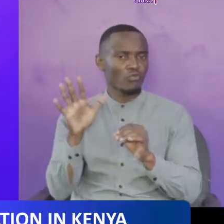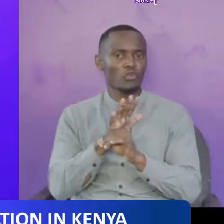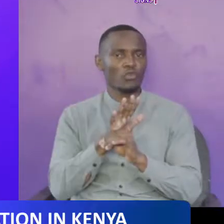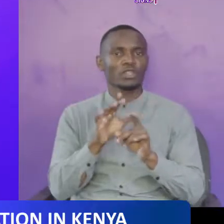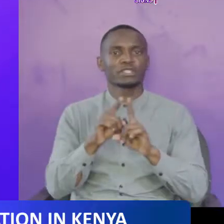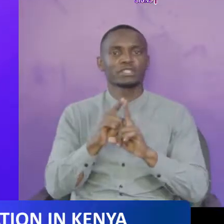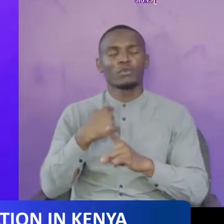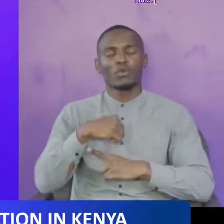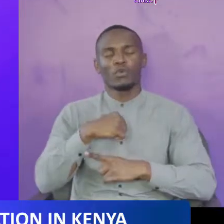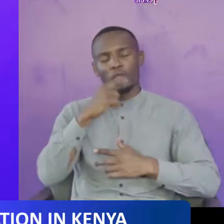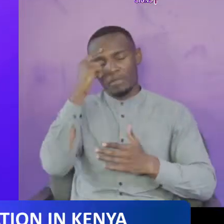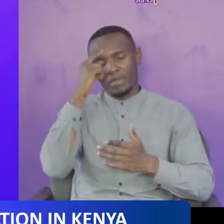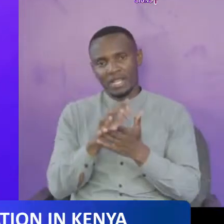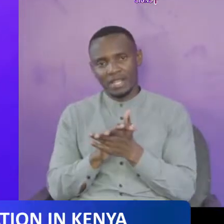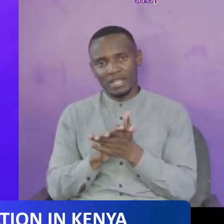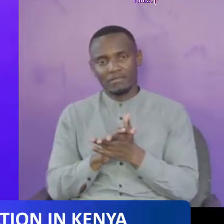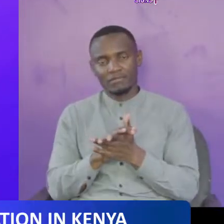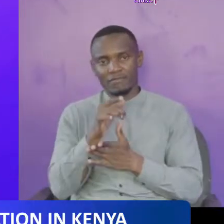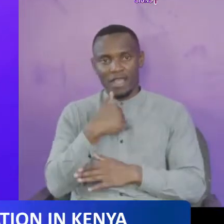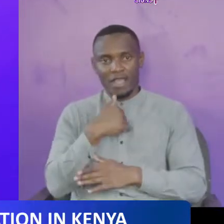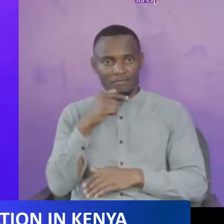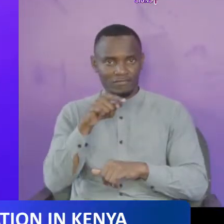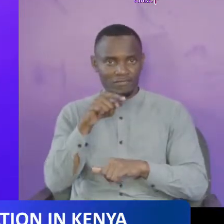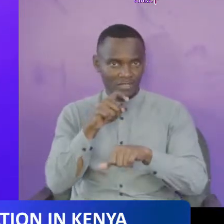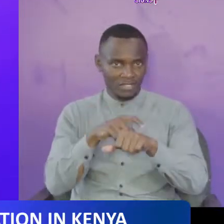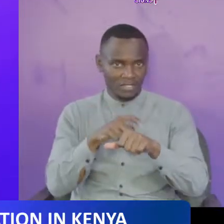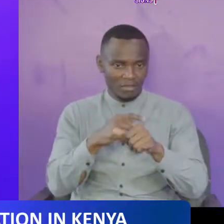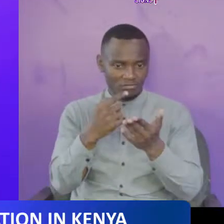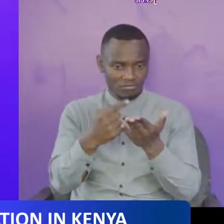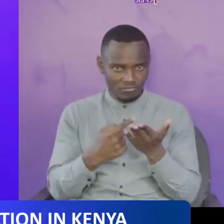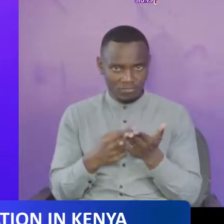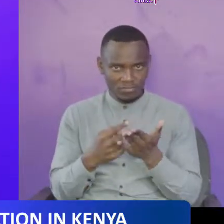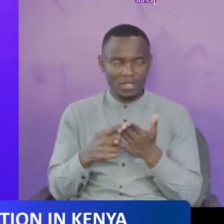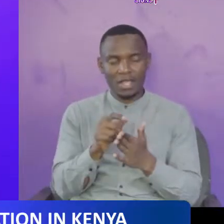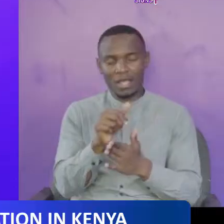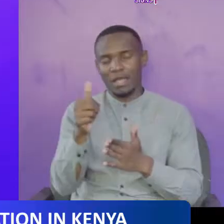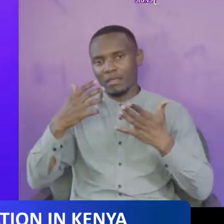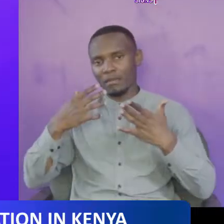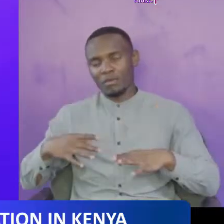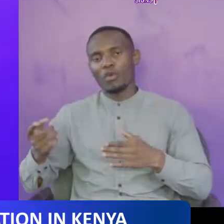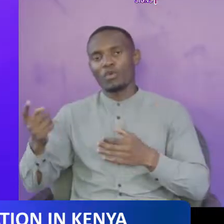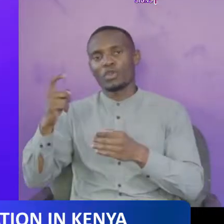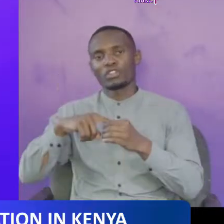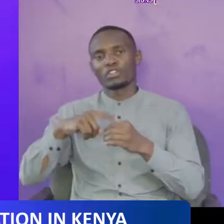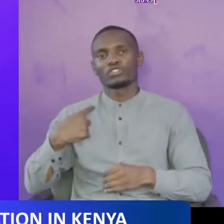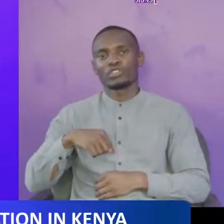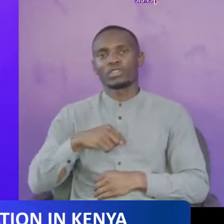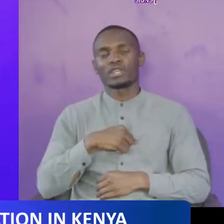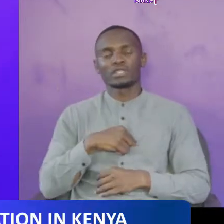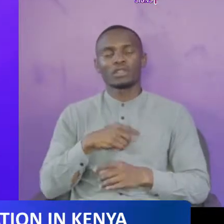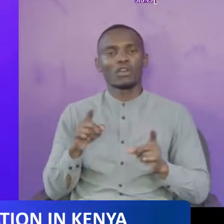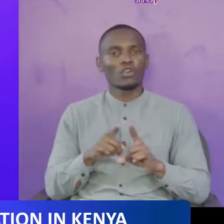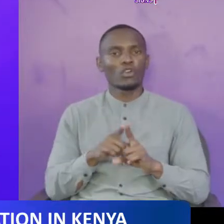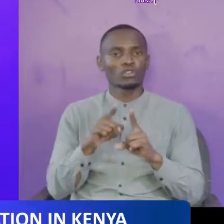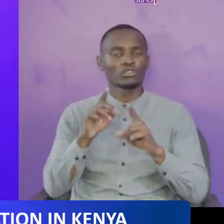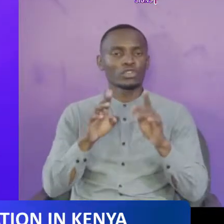you will allow some people to consider us as a university, and also just